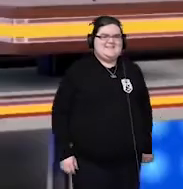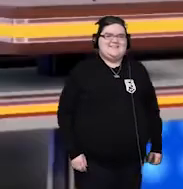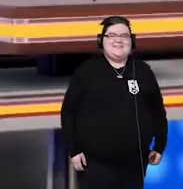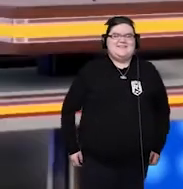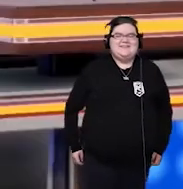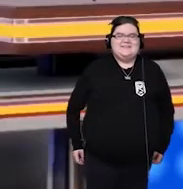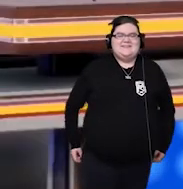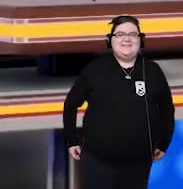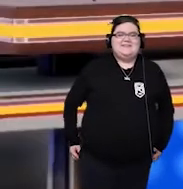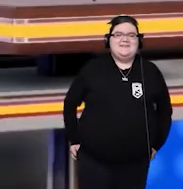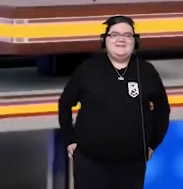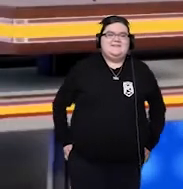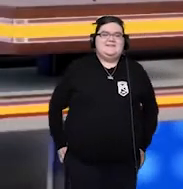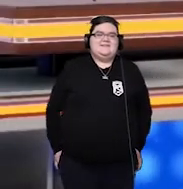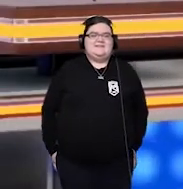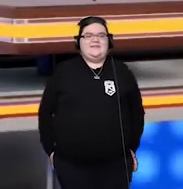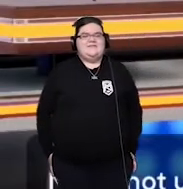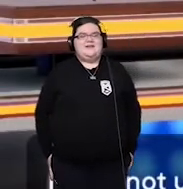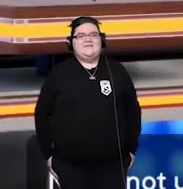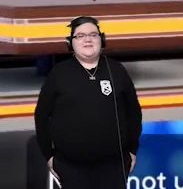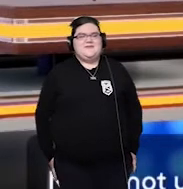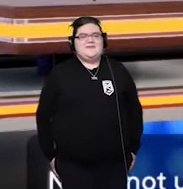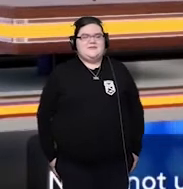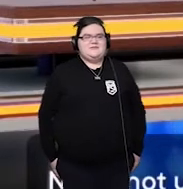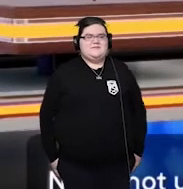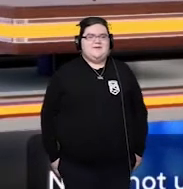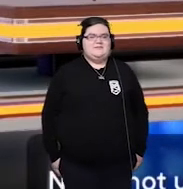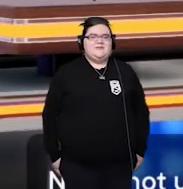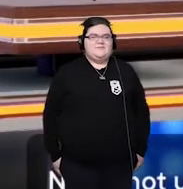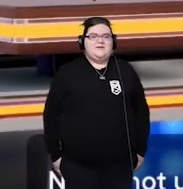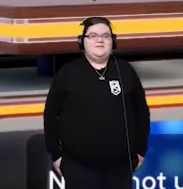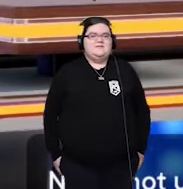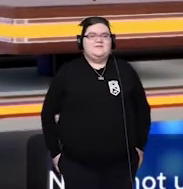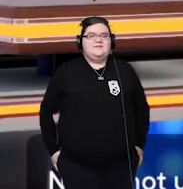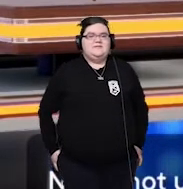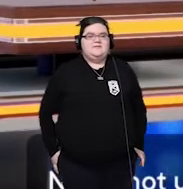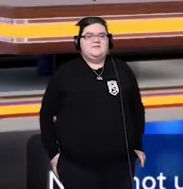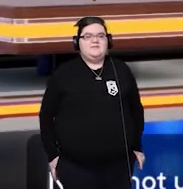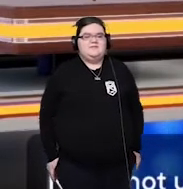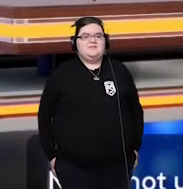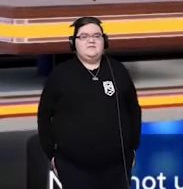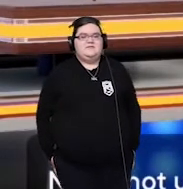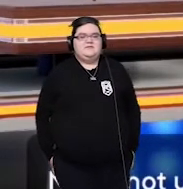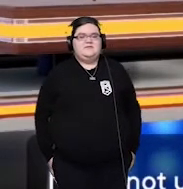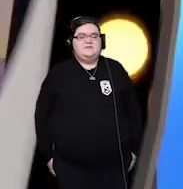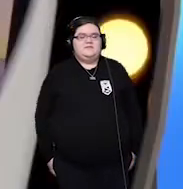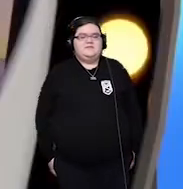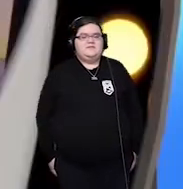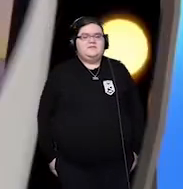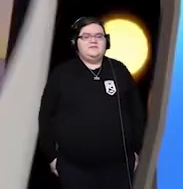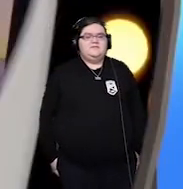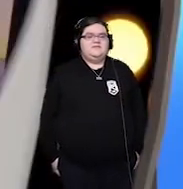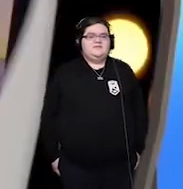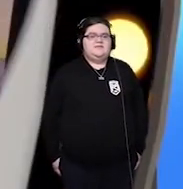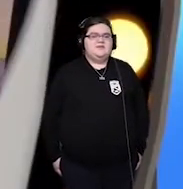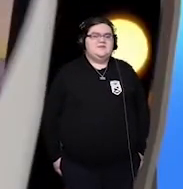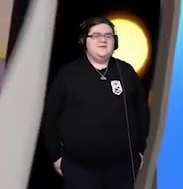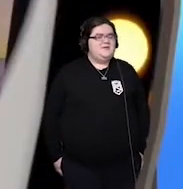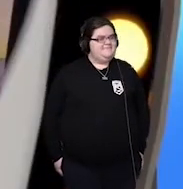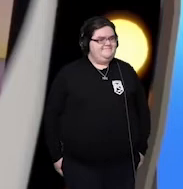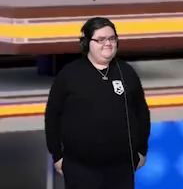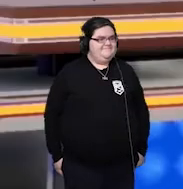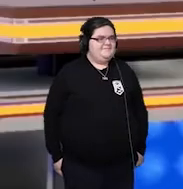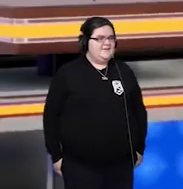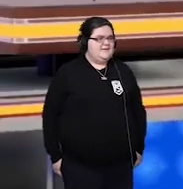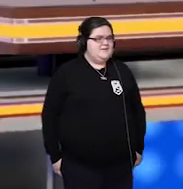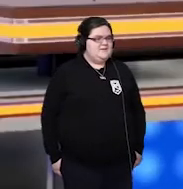Dang it. Maybe like phone, like answer phone. Yeah. Yeah, that's what I was thinking. Maybe answering phones. Okay, but... Well, let's do email. Email. Email. Email. Email. You think so?